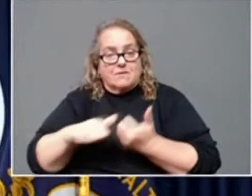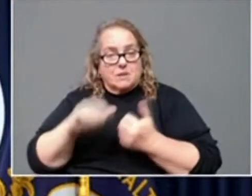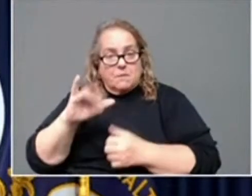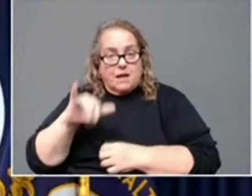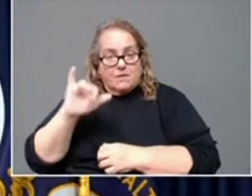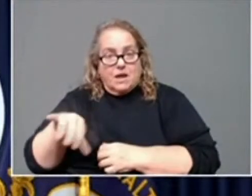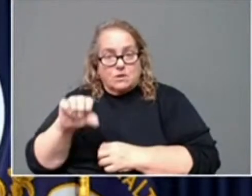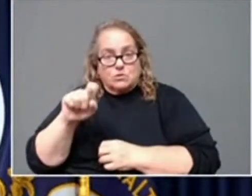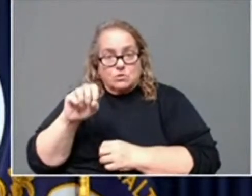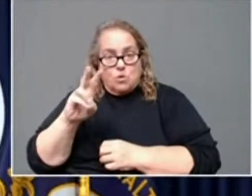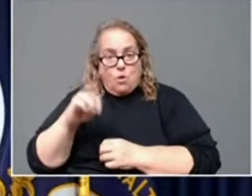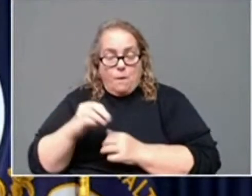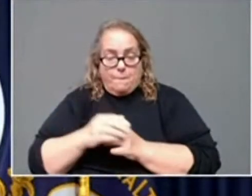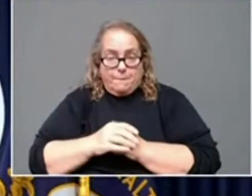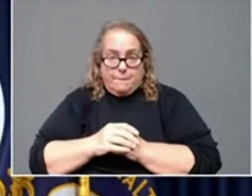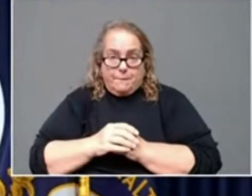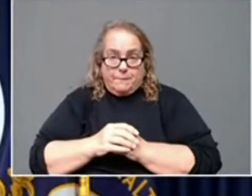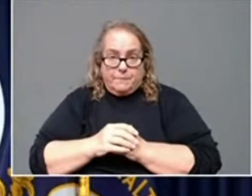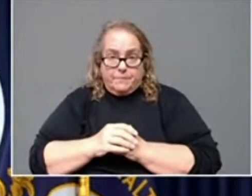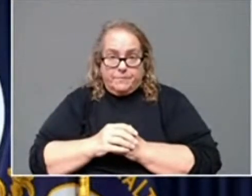Well, I think that